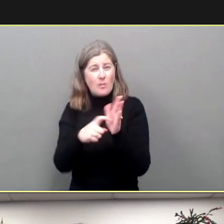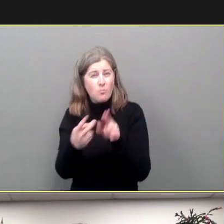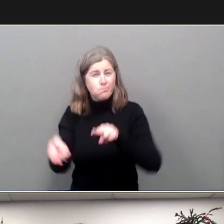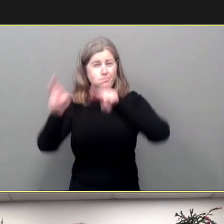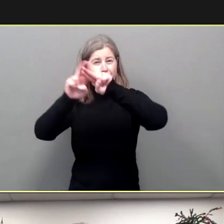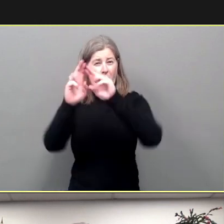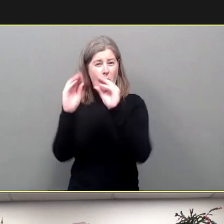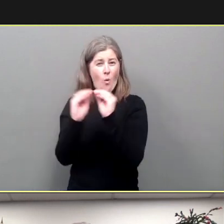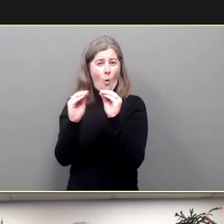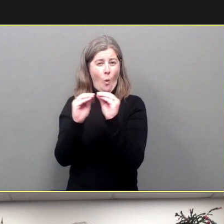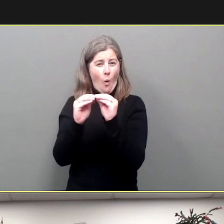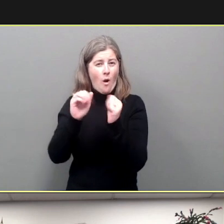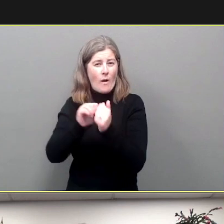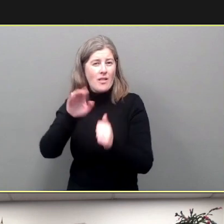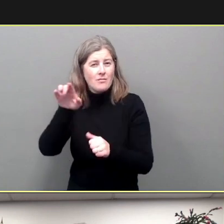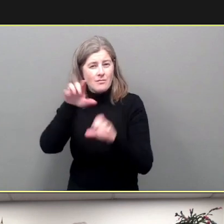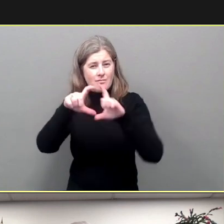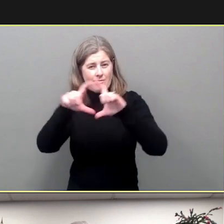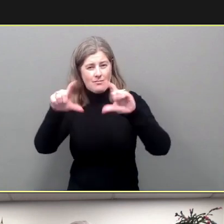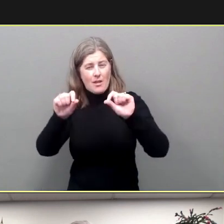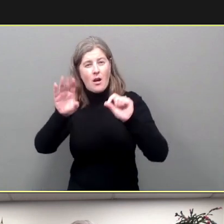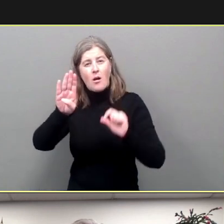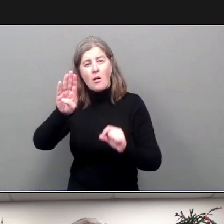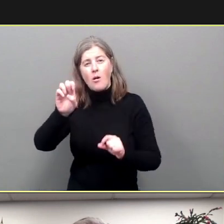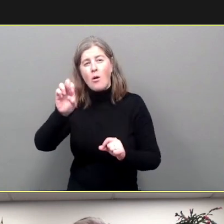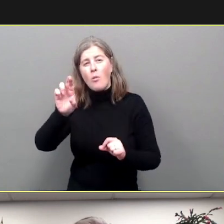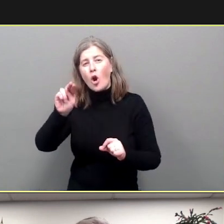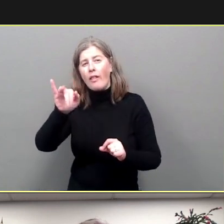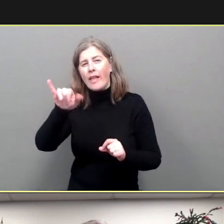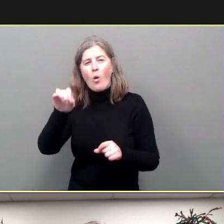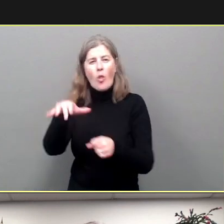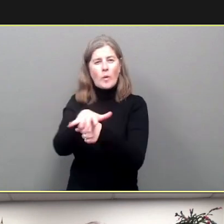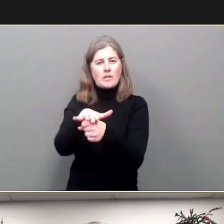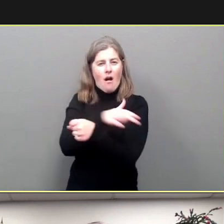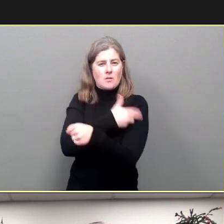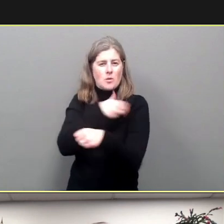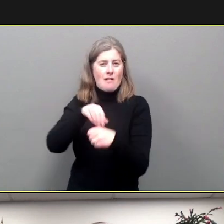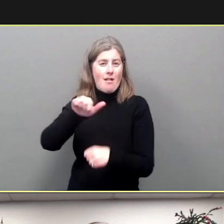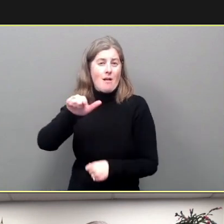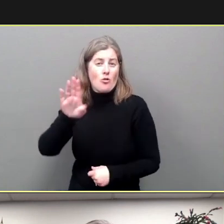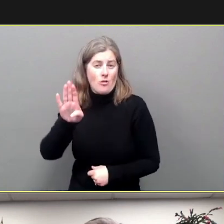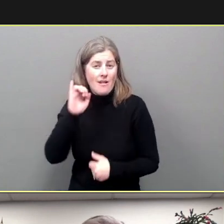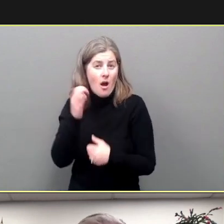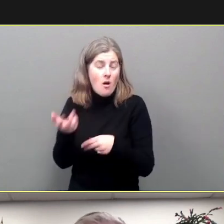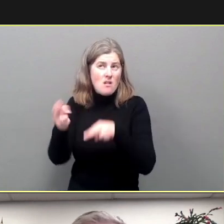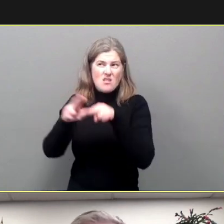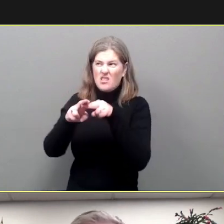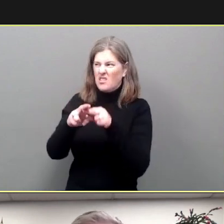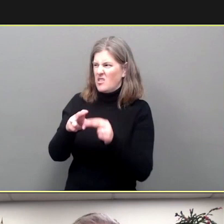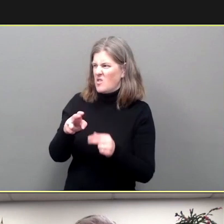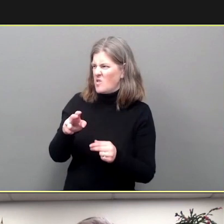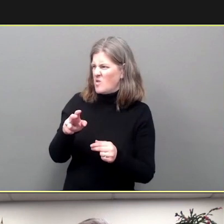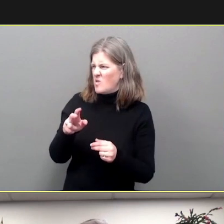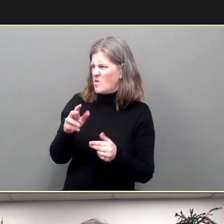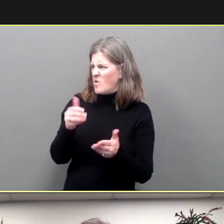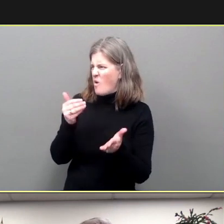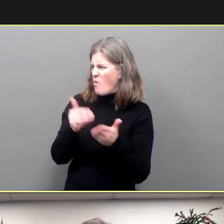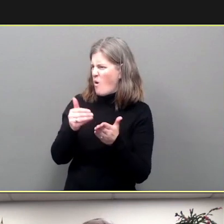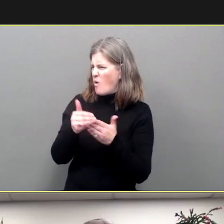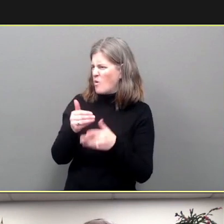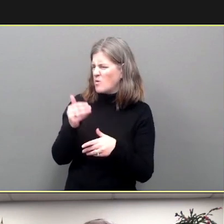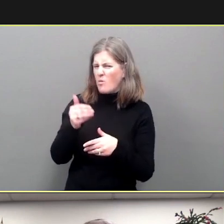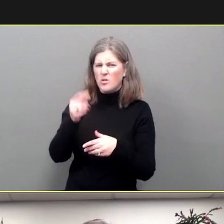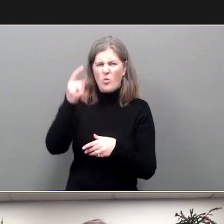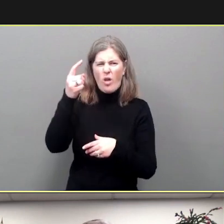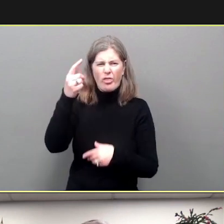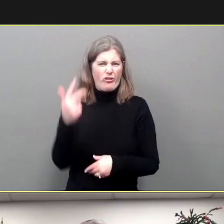in Bernalillo County with our Albuquerque hospitals now receiving, that's almost a